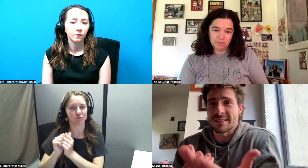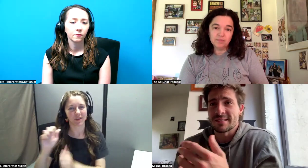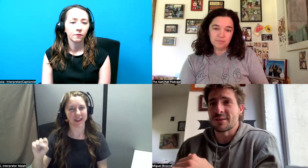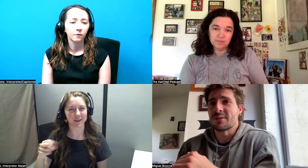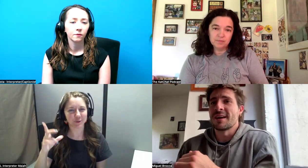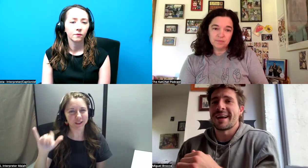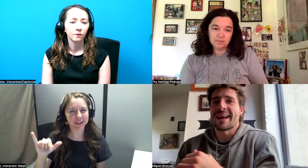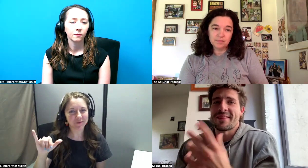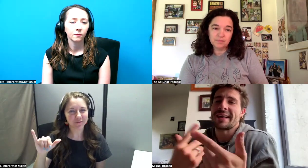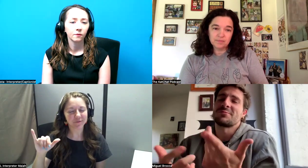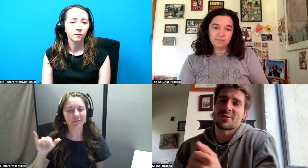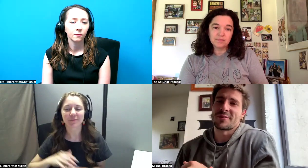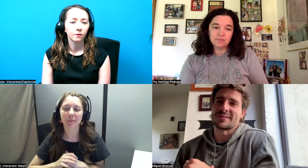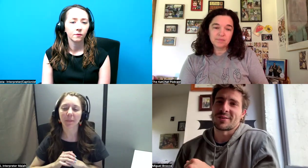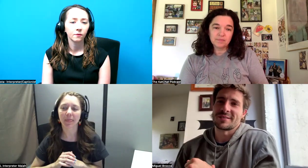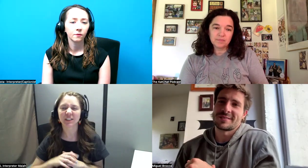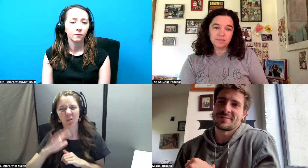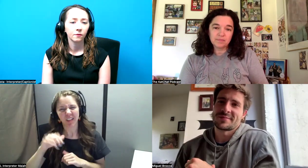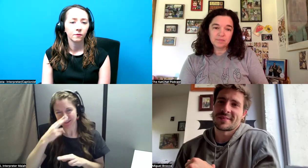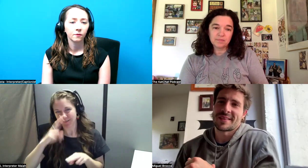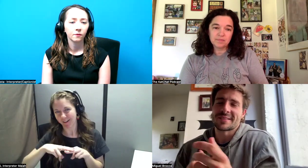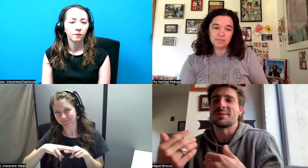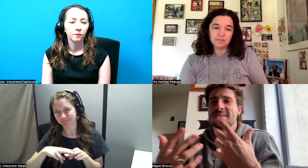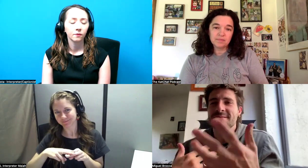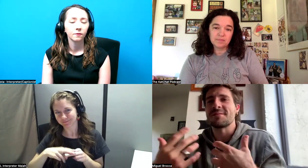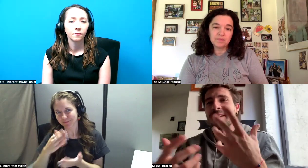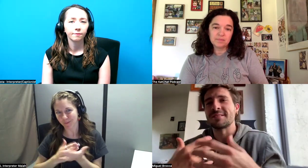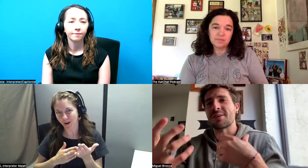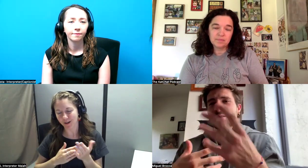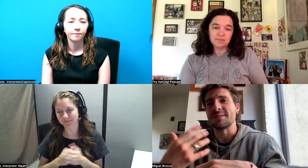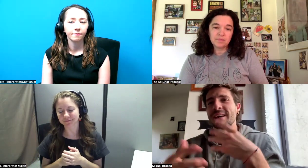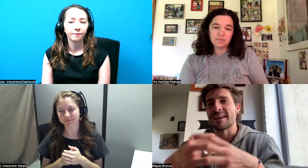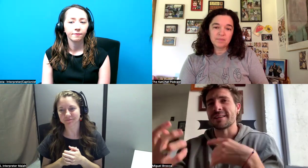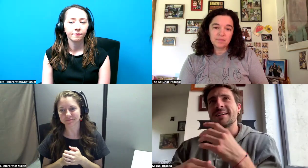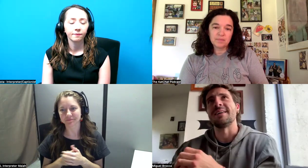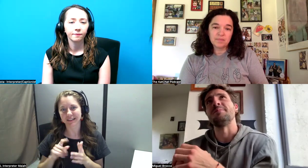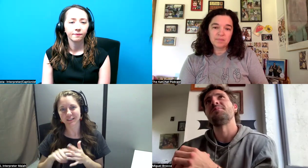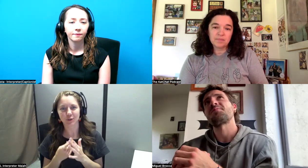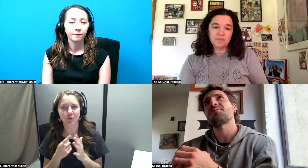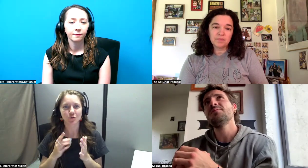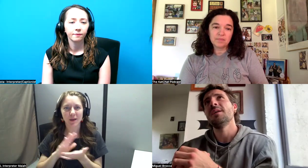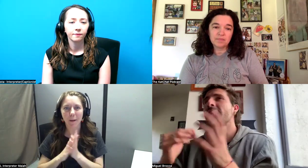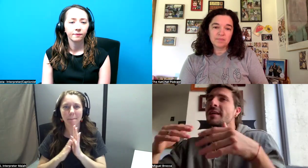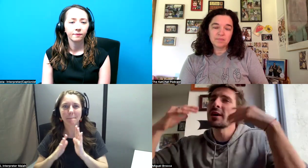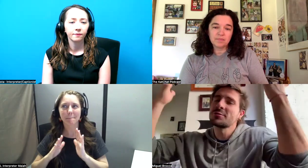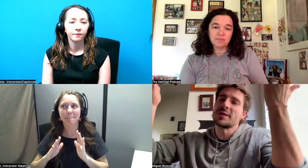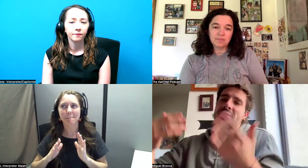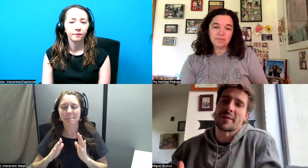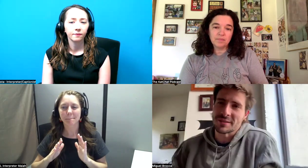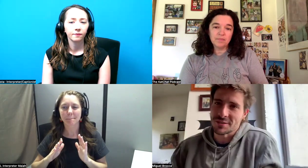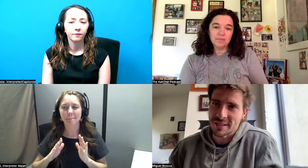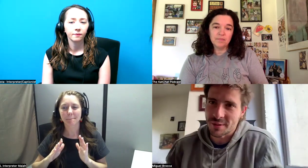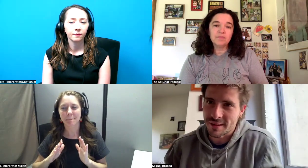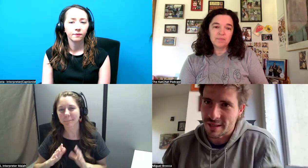this case. And that's where the fun starts. That's when things start to get like they go to